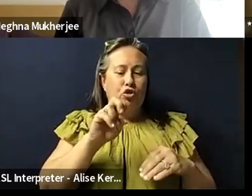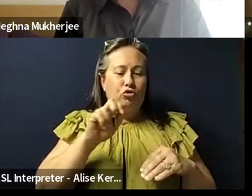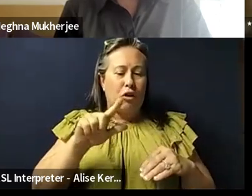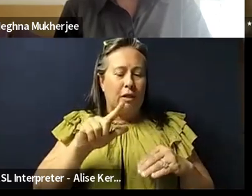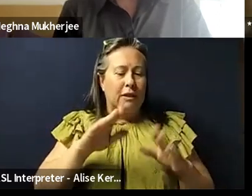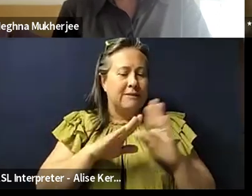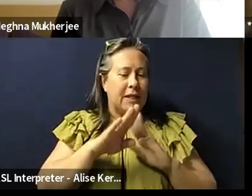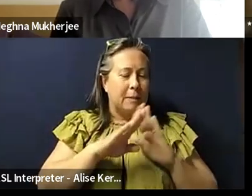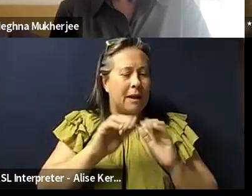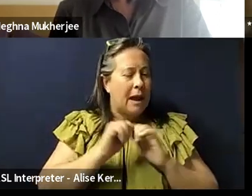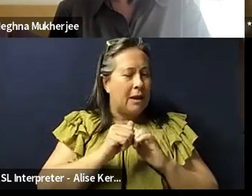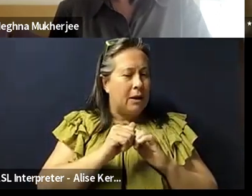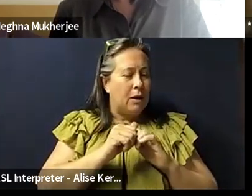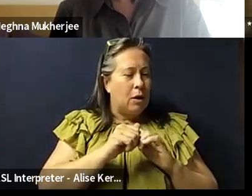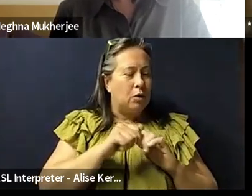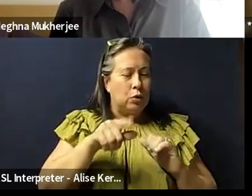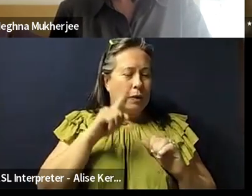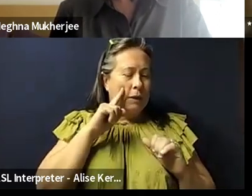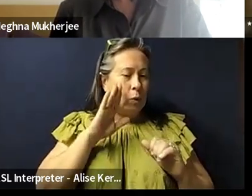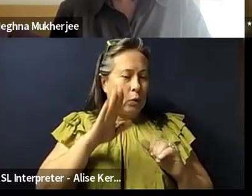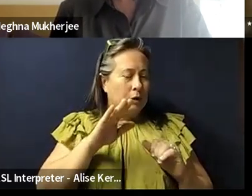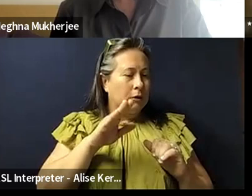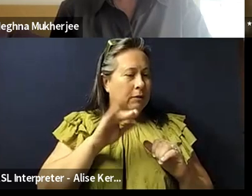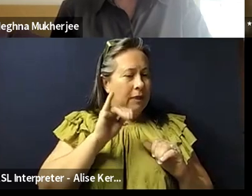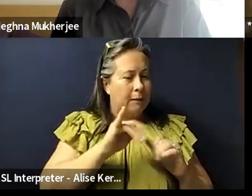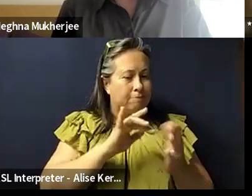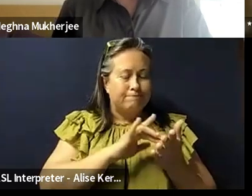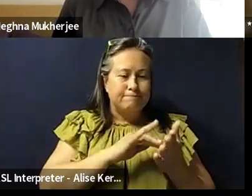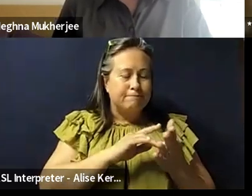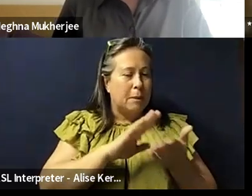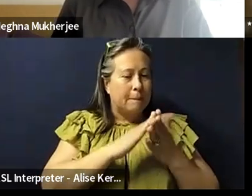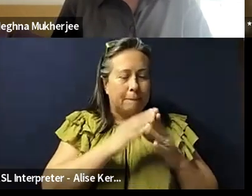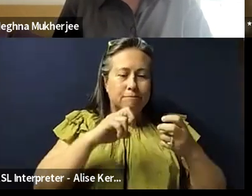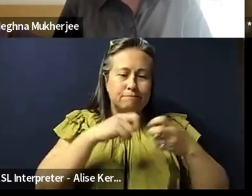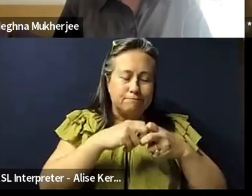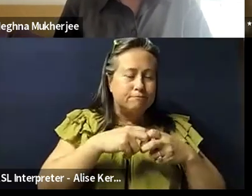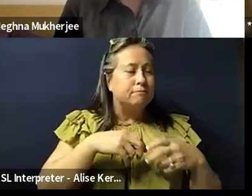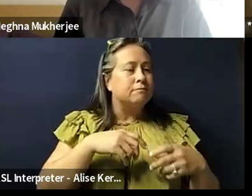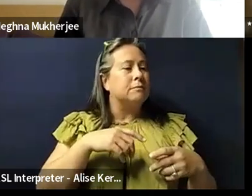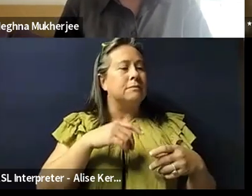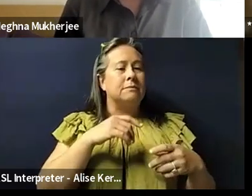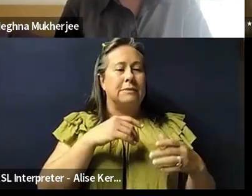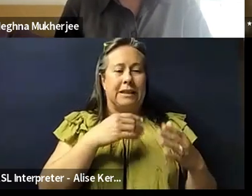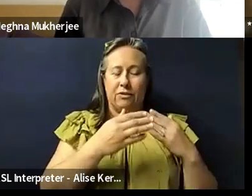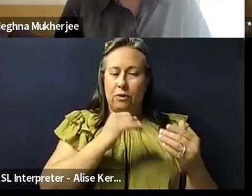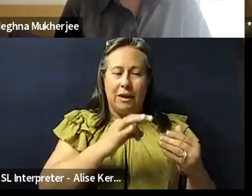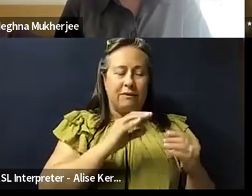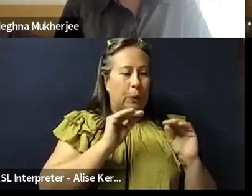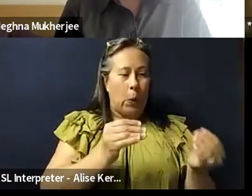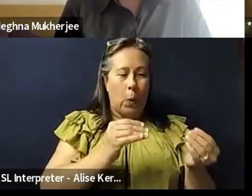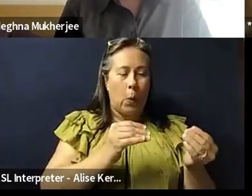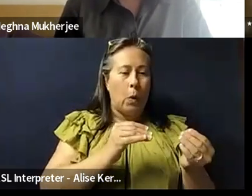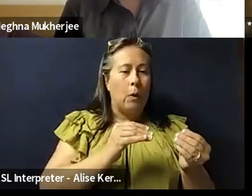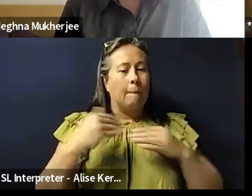How would such medication be problematic, even if they were effective in increasing cognitive development without significant burden or risk to the child or the mother?